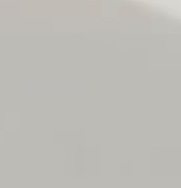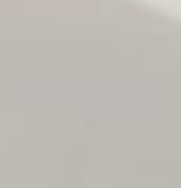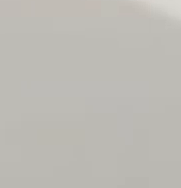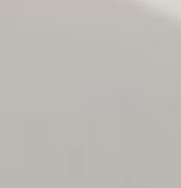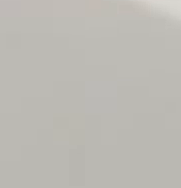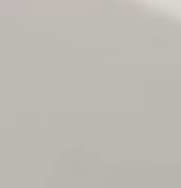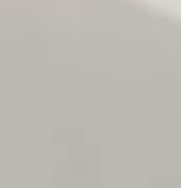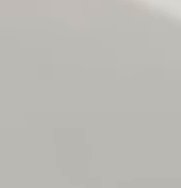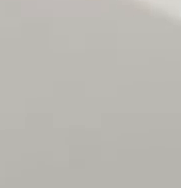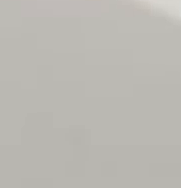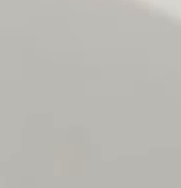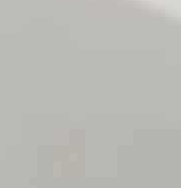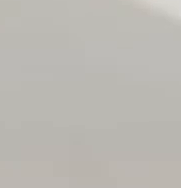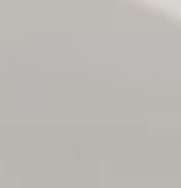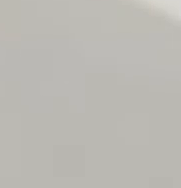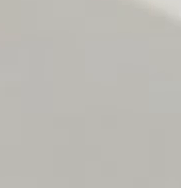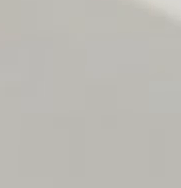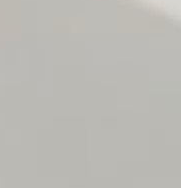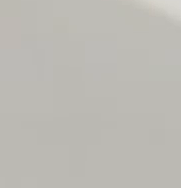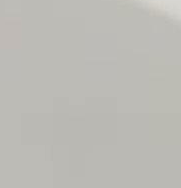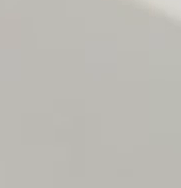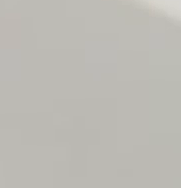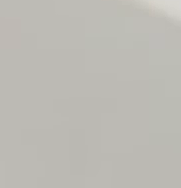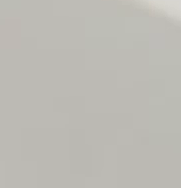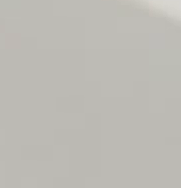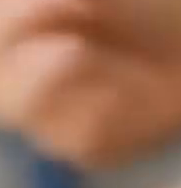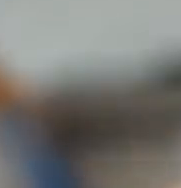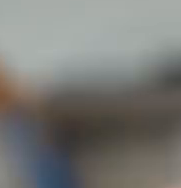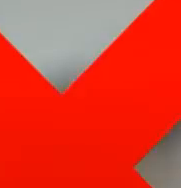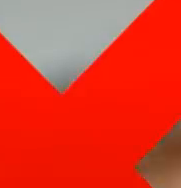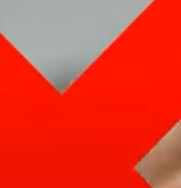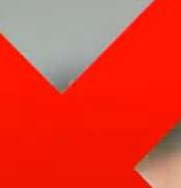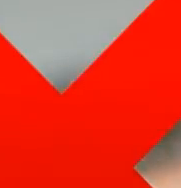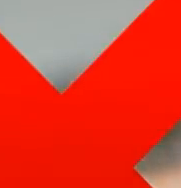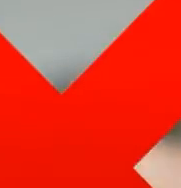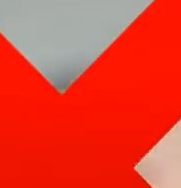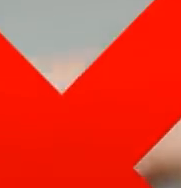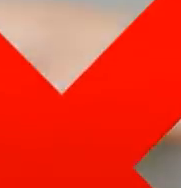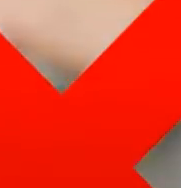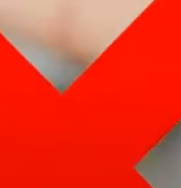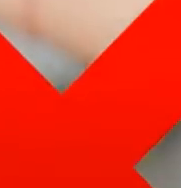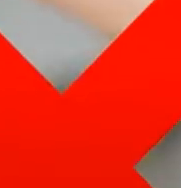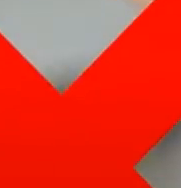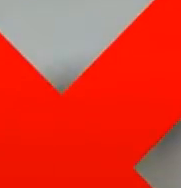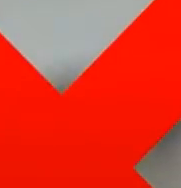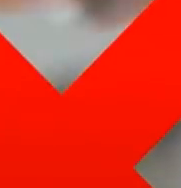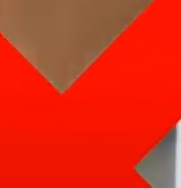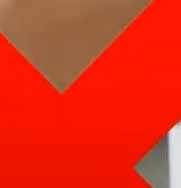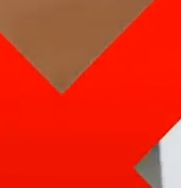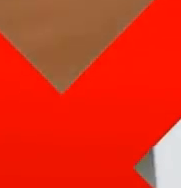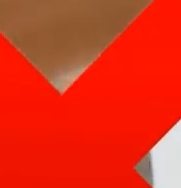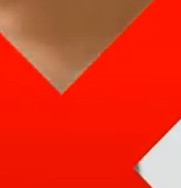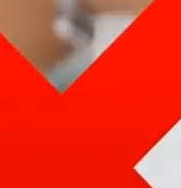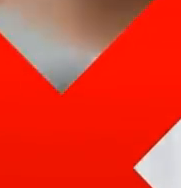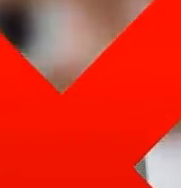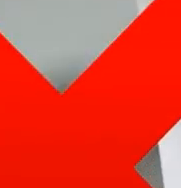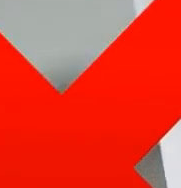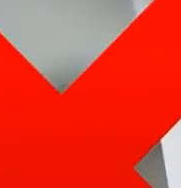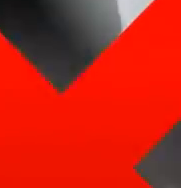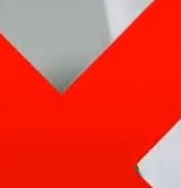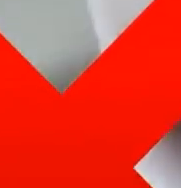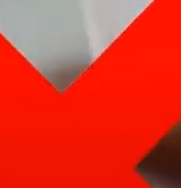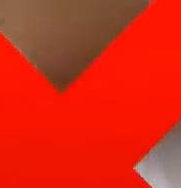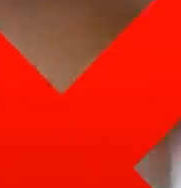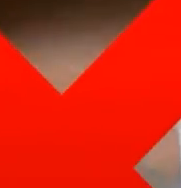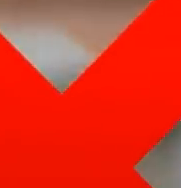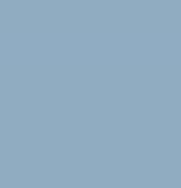the mask, put it on a clean surface that you will later disinfect. As an example, don't put the used mask on your kitchen counter while you